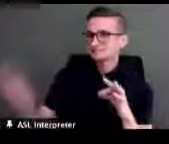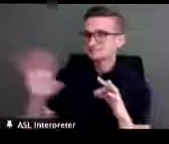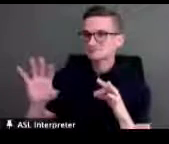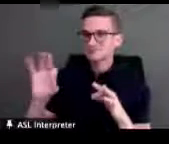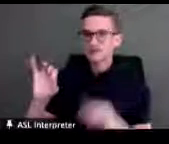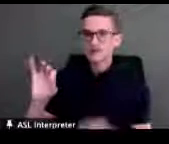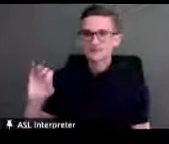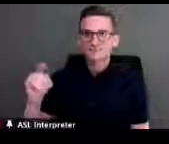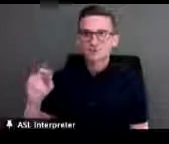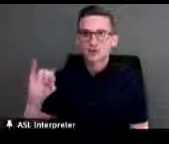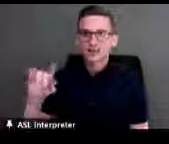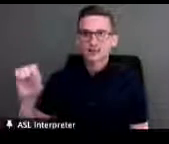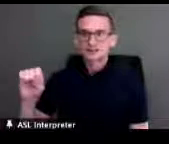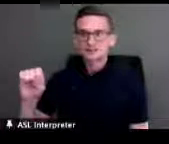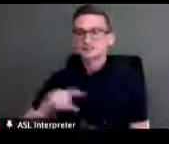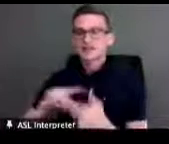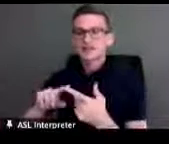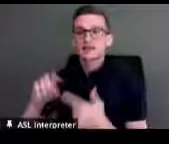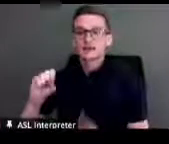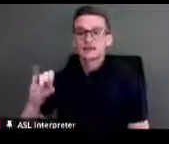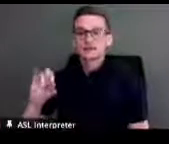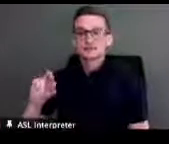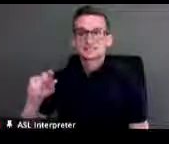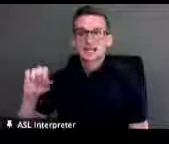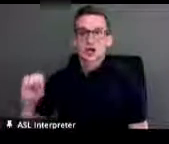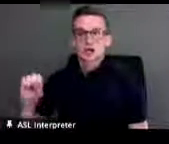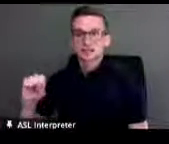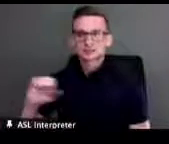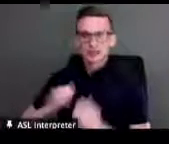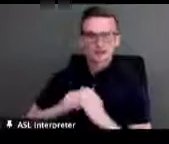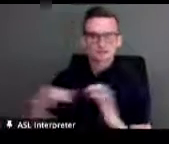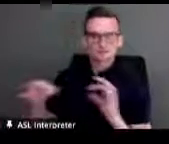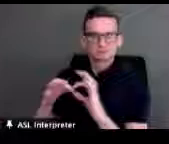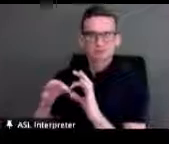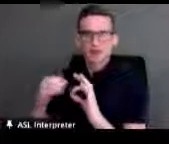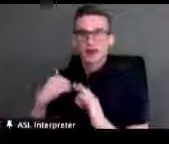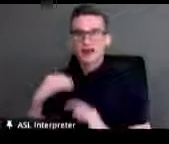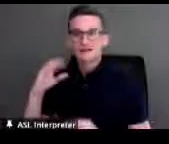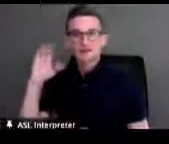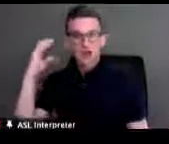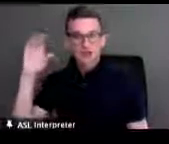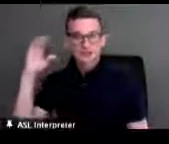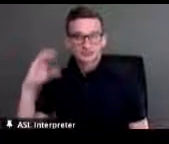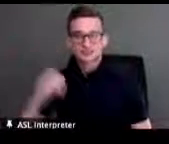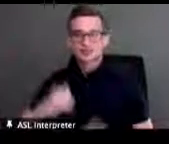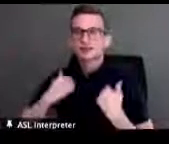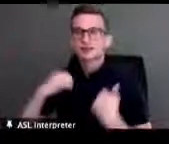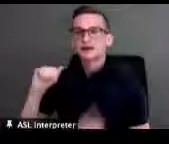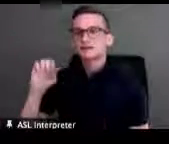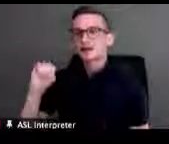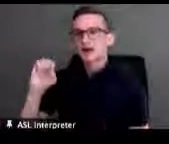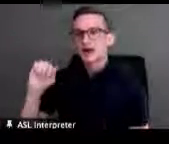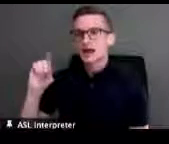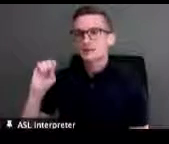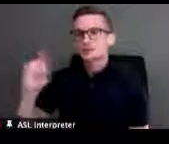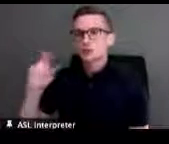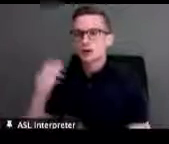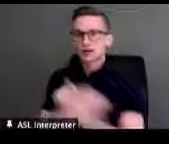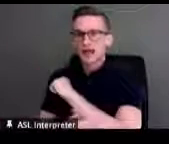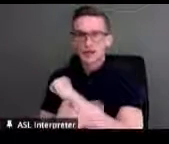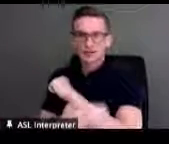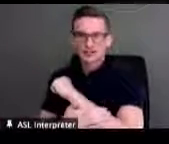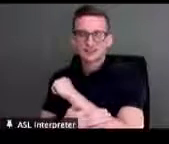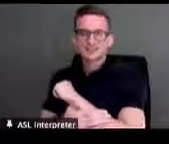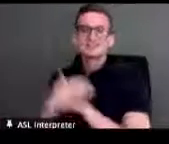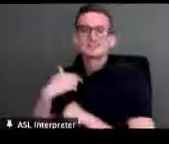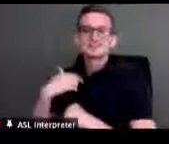then east of the Sierras is I have cousins who live in Amador County. And I just want to do a shout out to